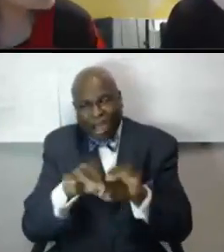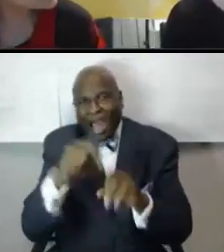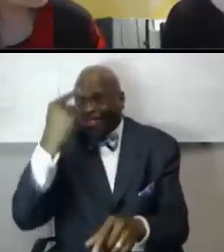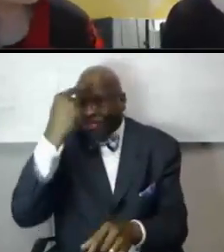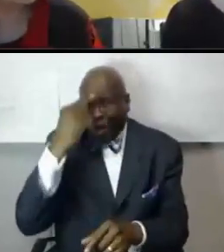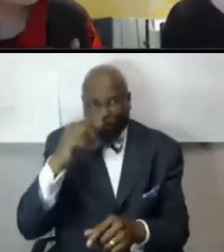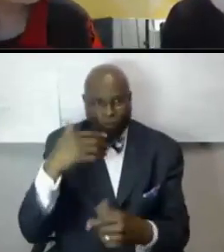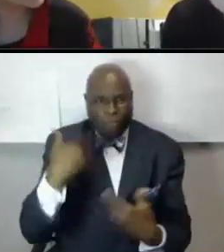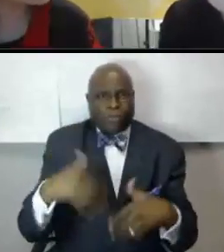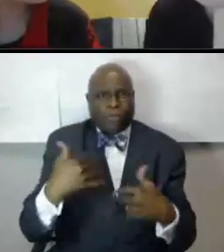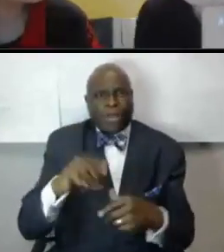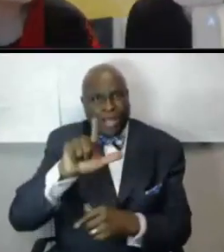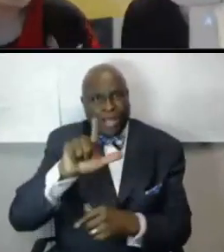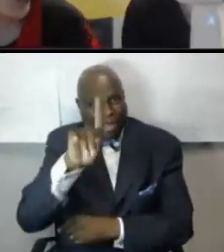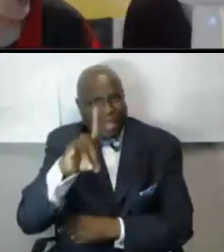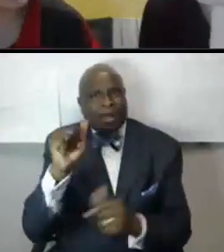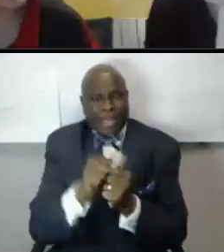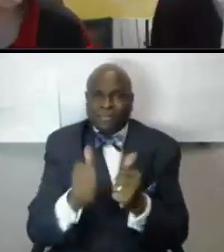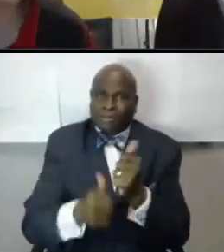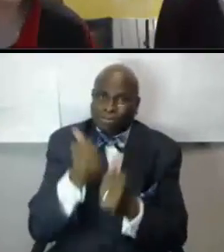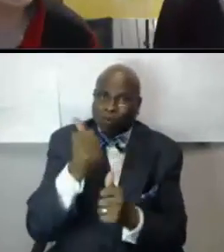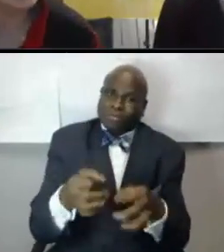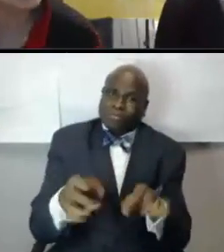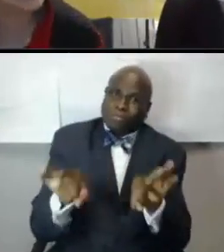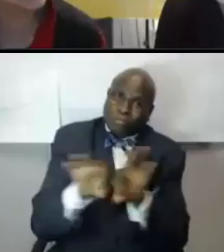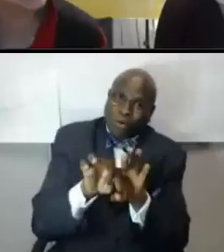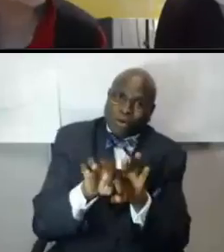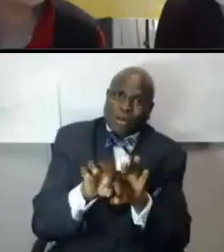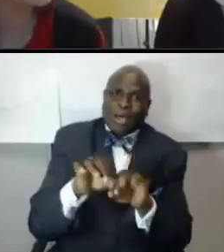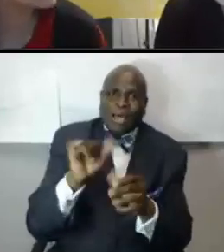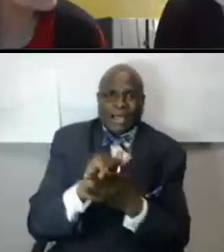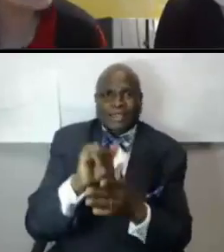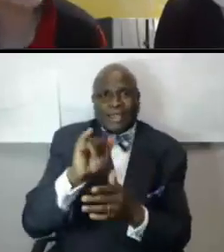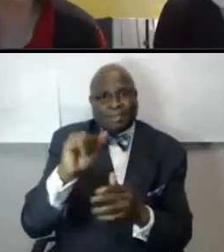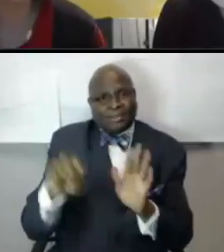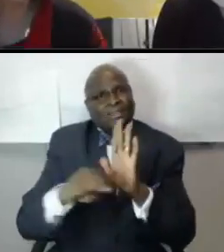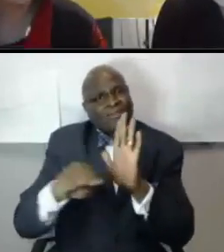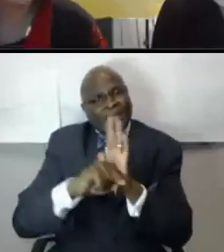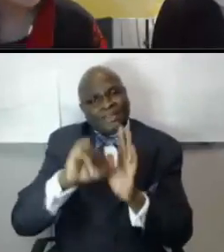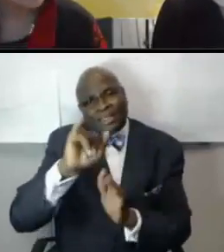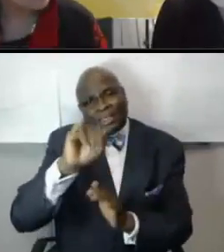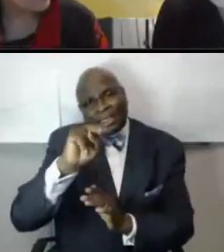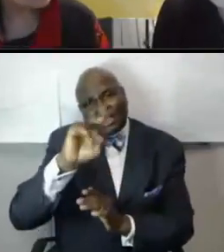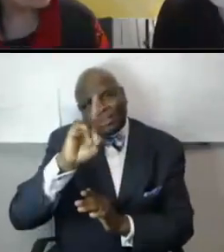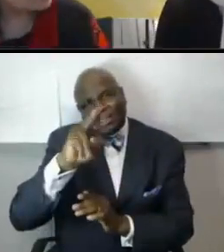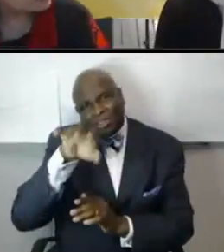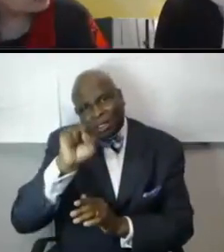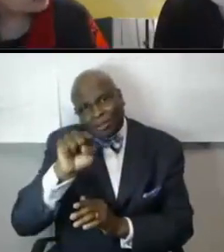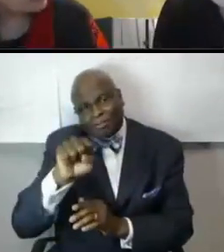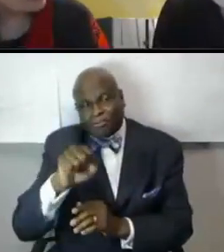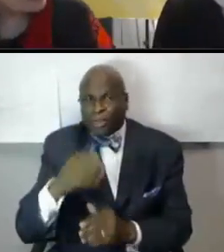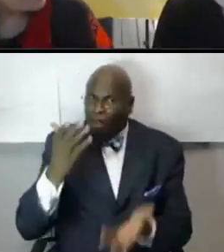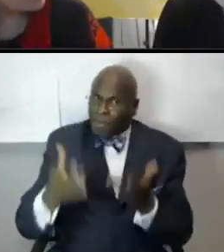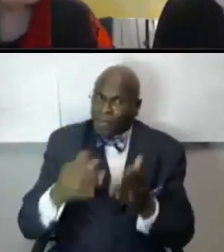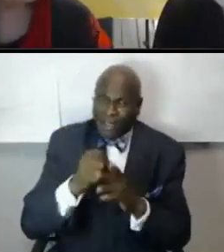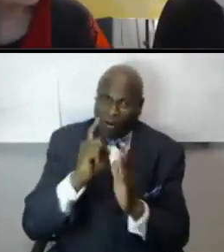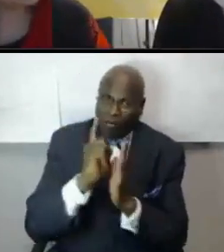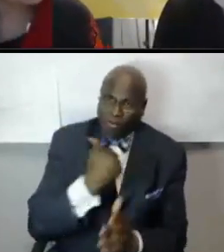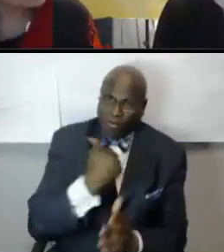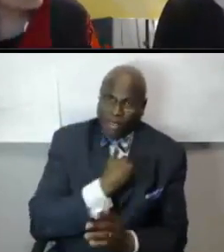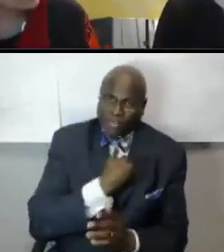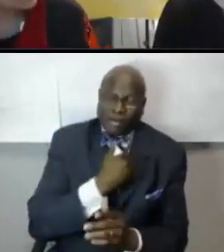thought that is at the core of Indigenous disadvantage. Well, maybe I can take a moment here